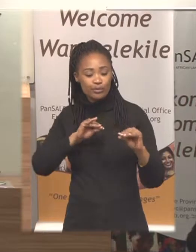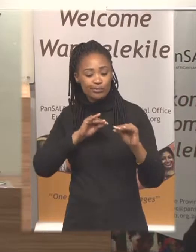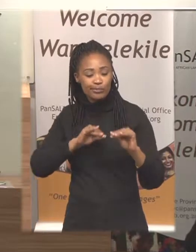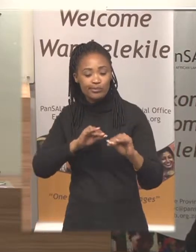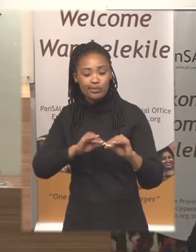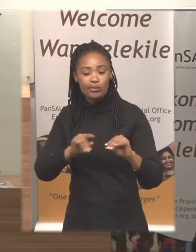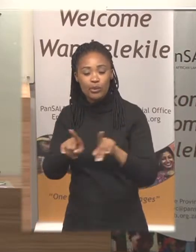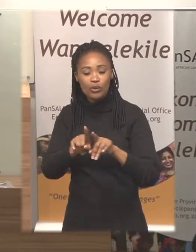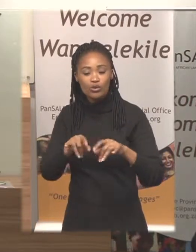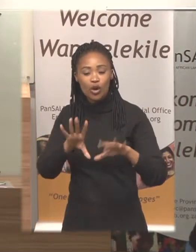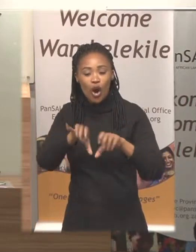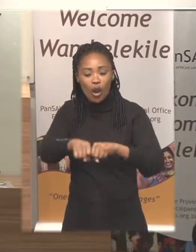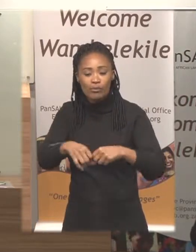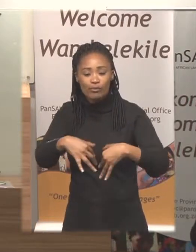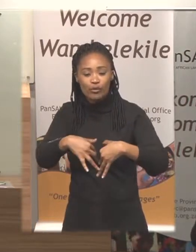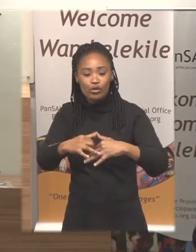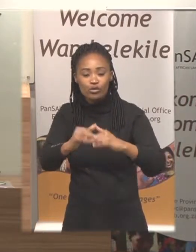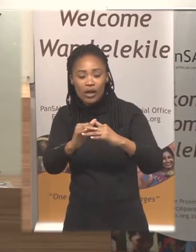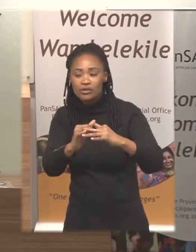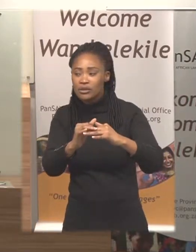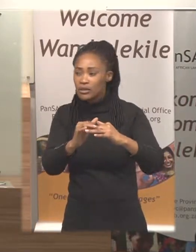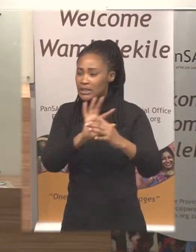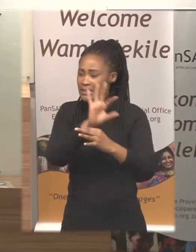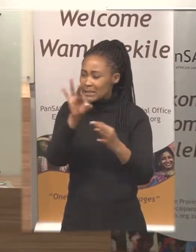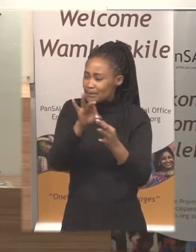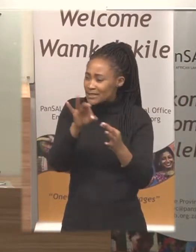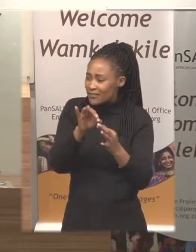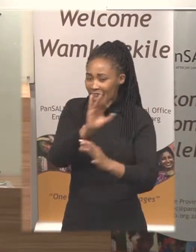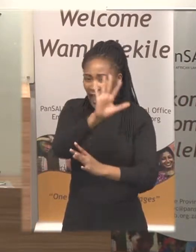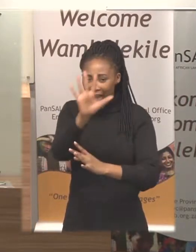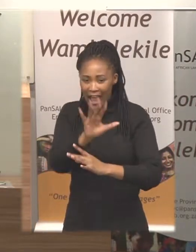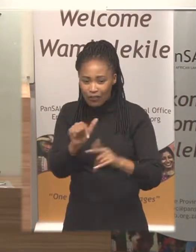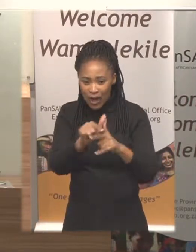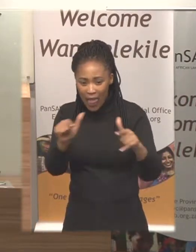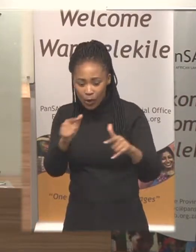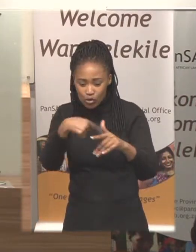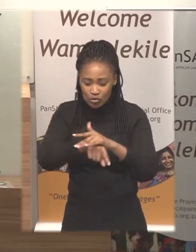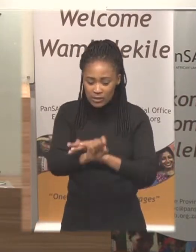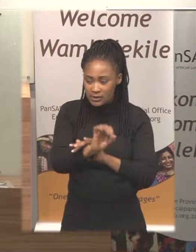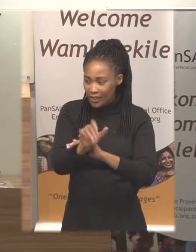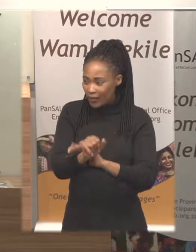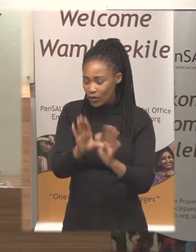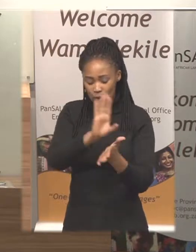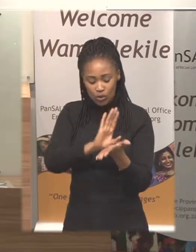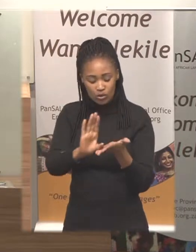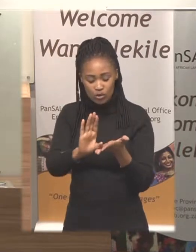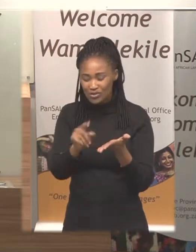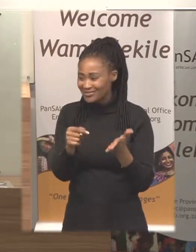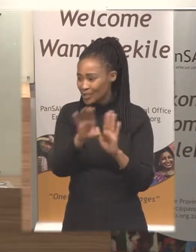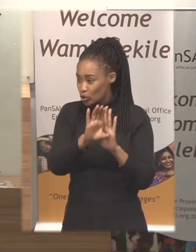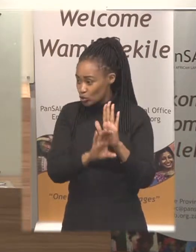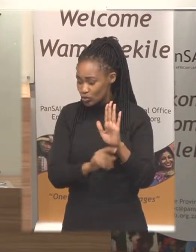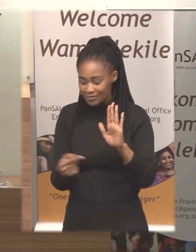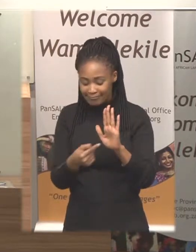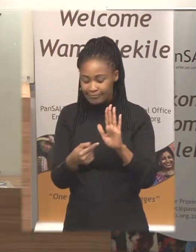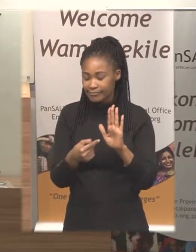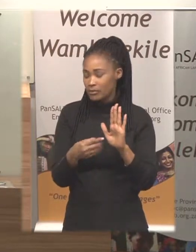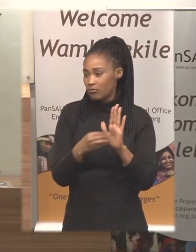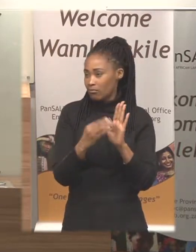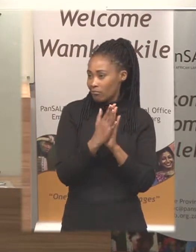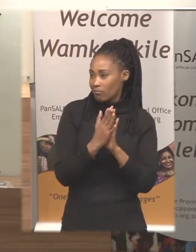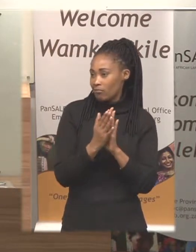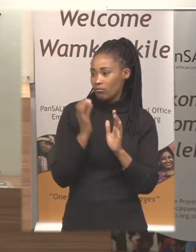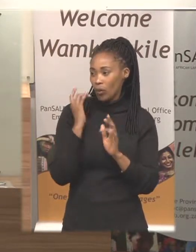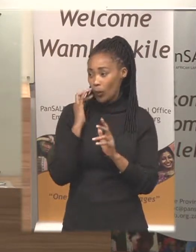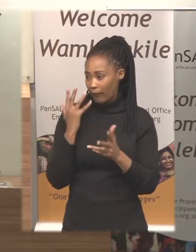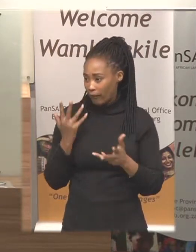of the particular African languages as they named in the South African Constitution. And